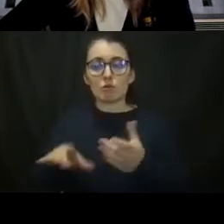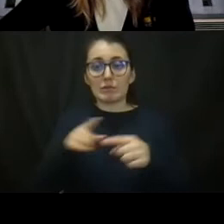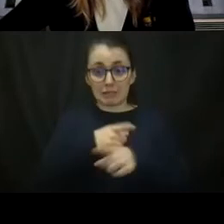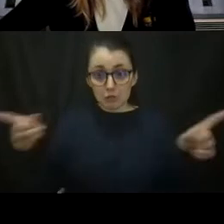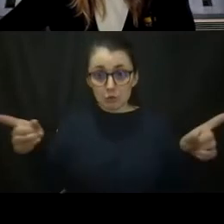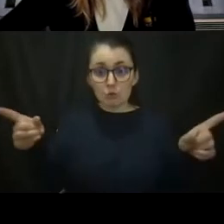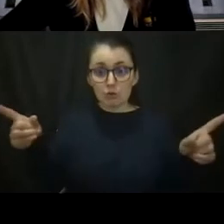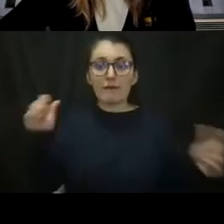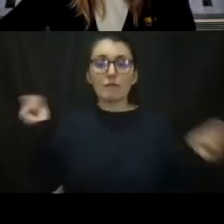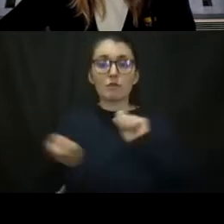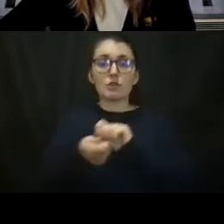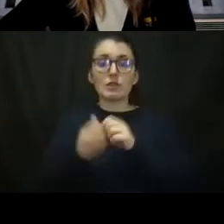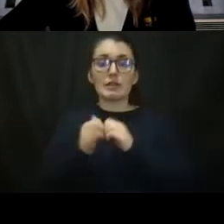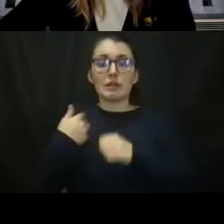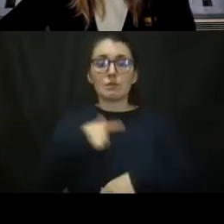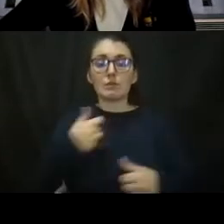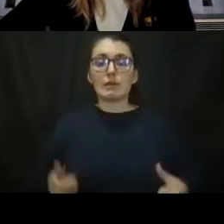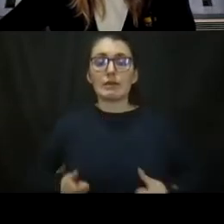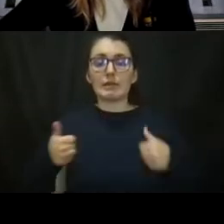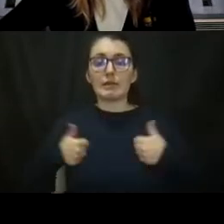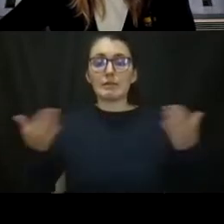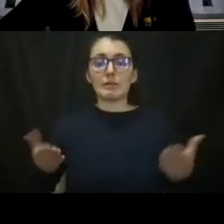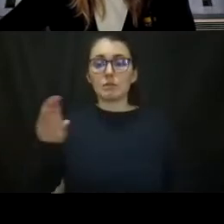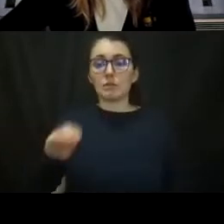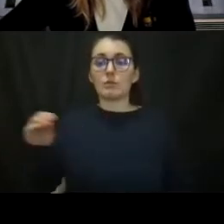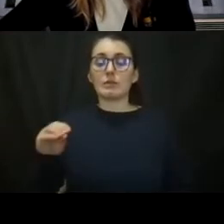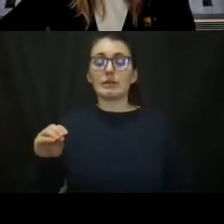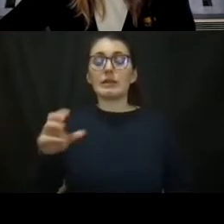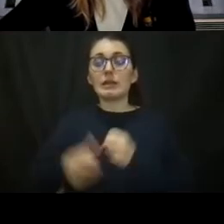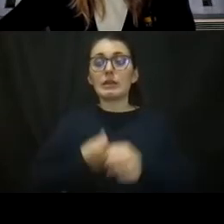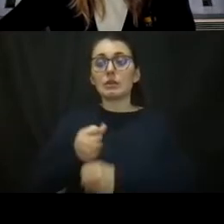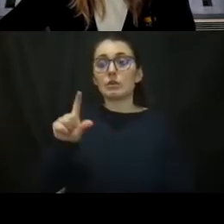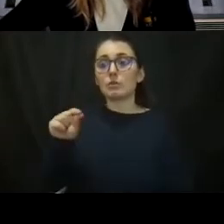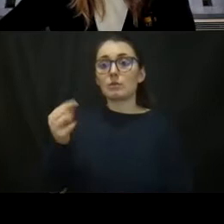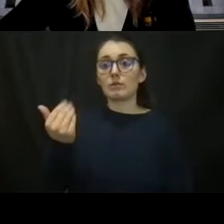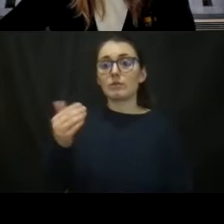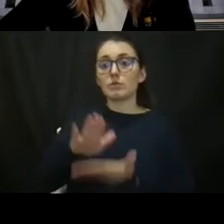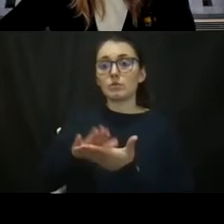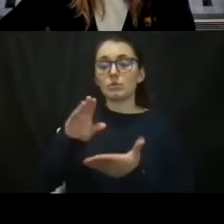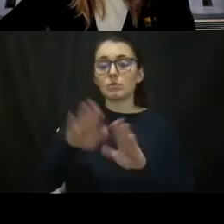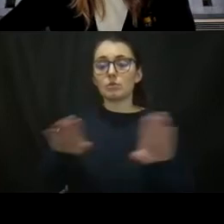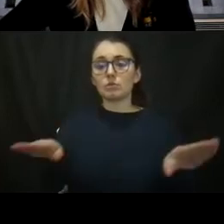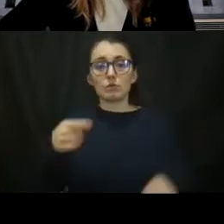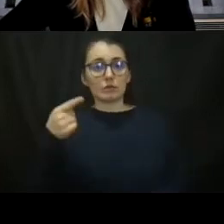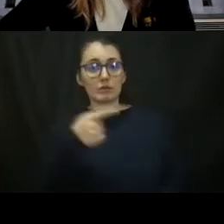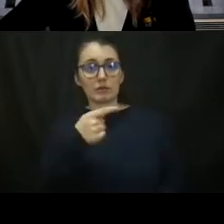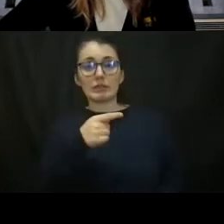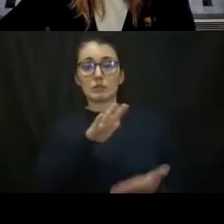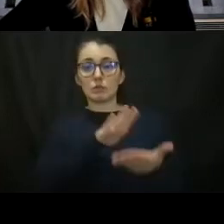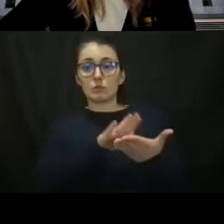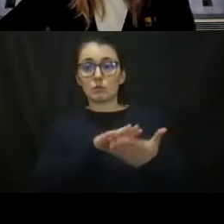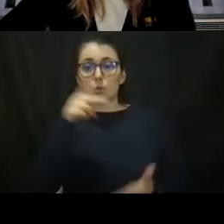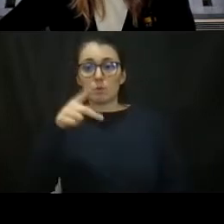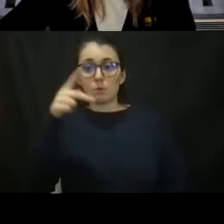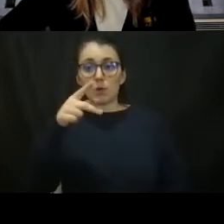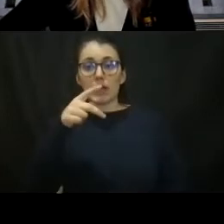way we live here in Oregon. In 2015, school children at Sunnyside Environmental School in Portland